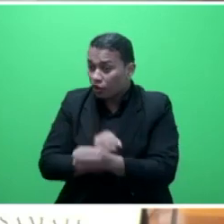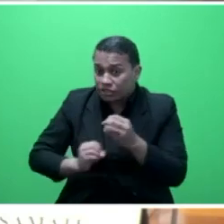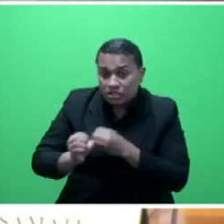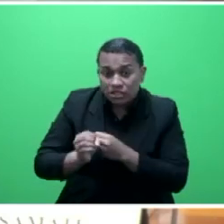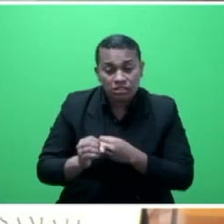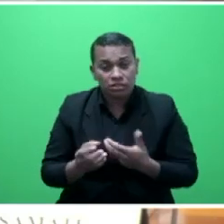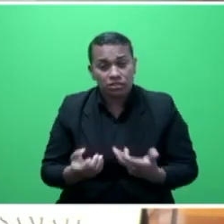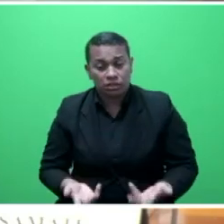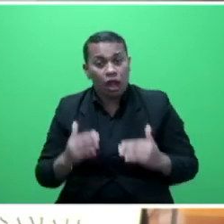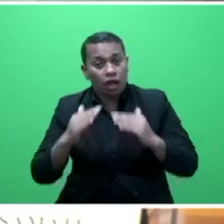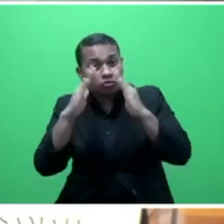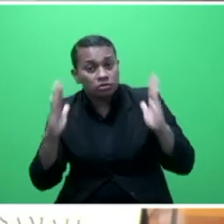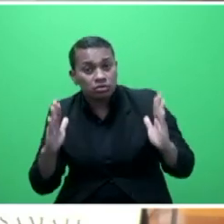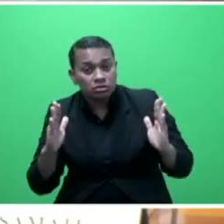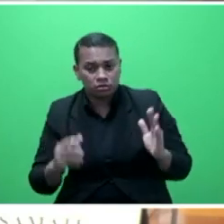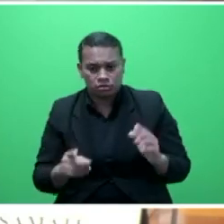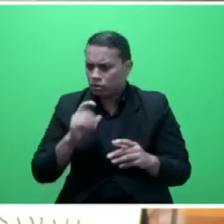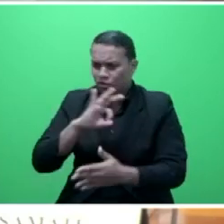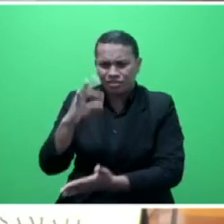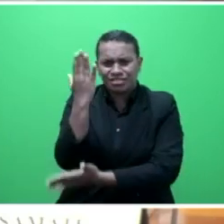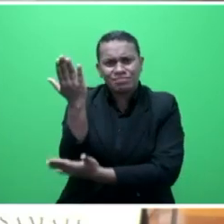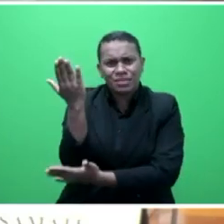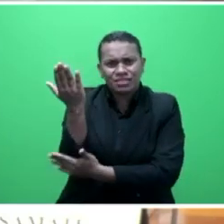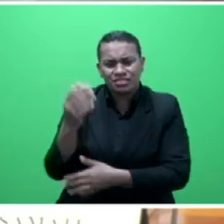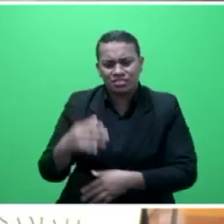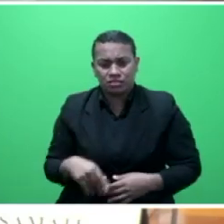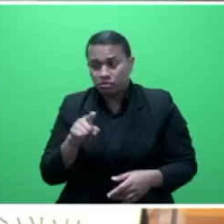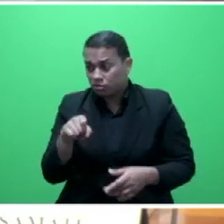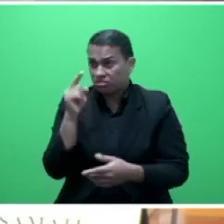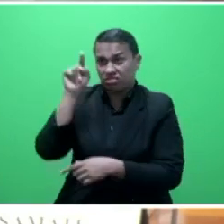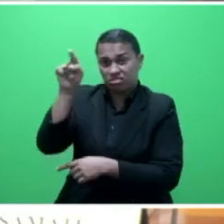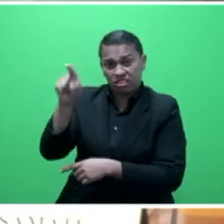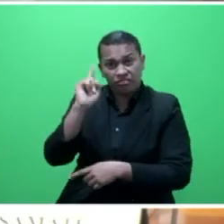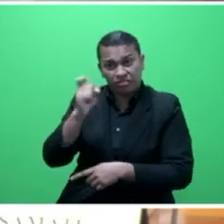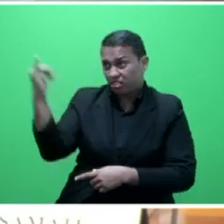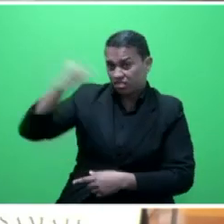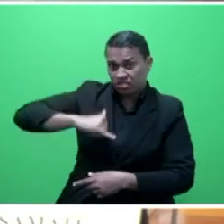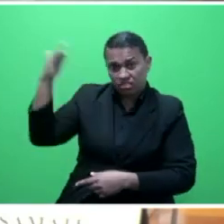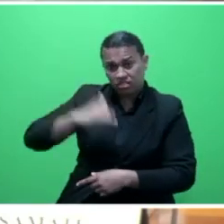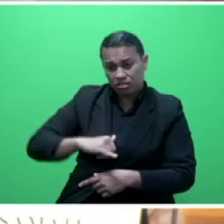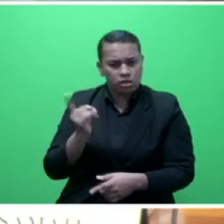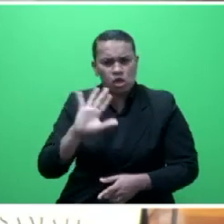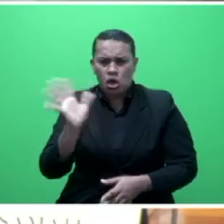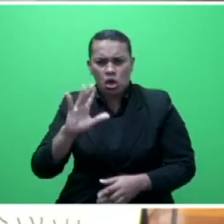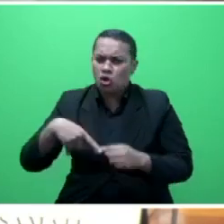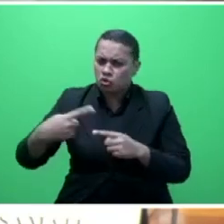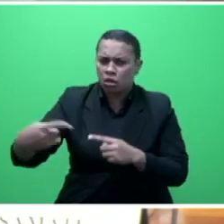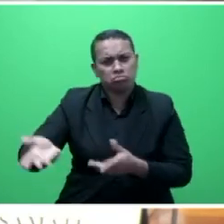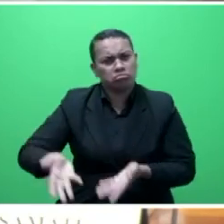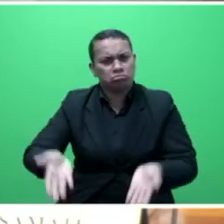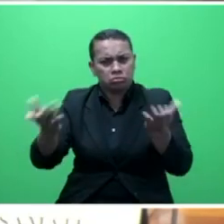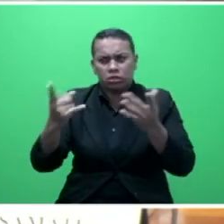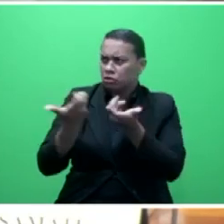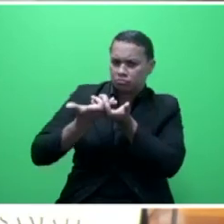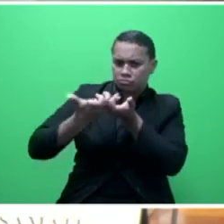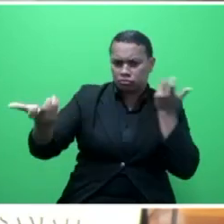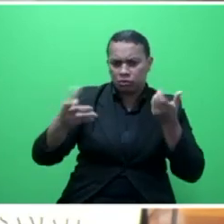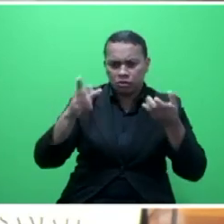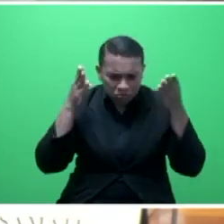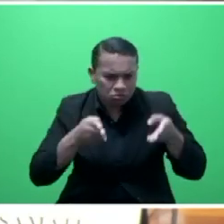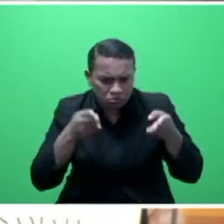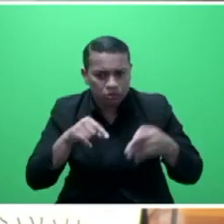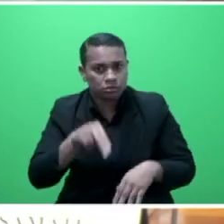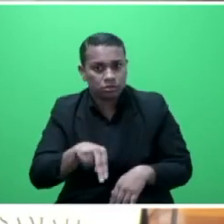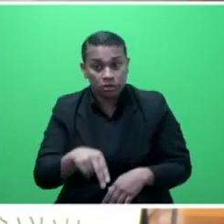isn't dependent on whether our resorts are brimming with tourists. So while tourism tax cuts are inherently tied to tourism jobs, other